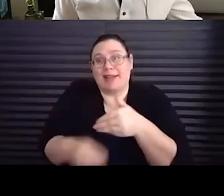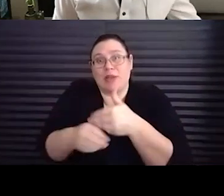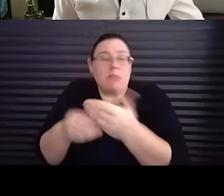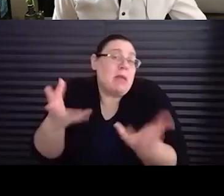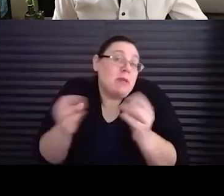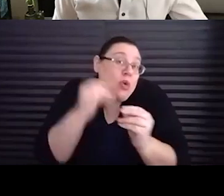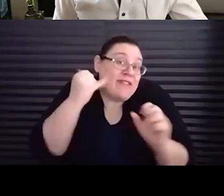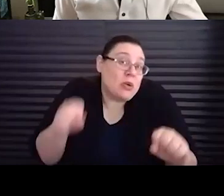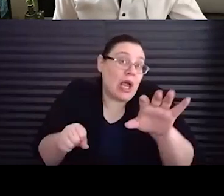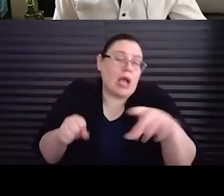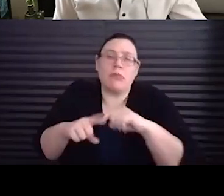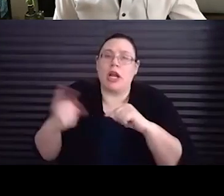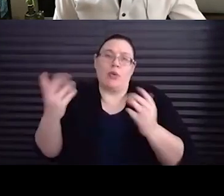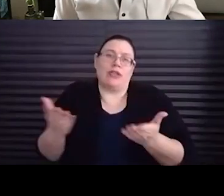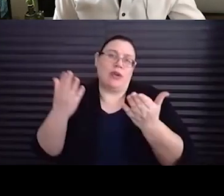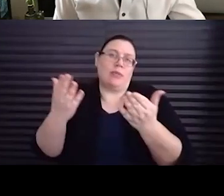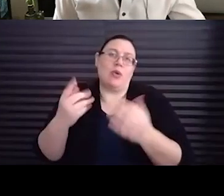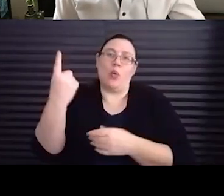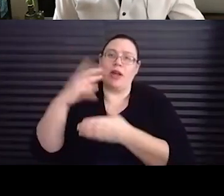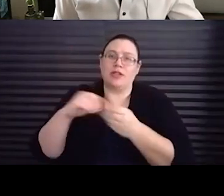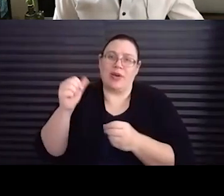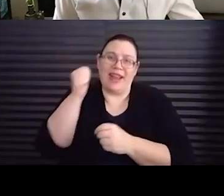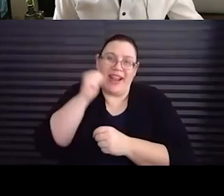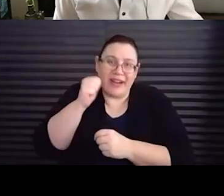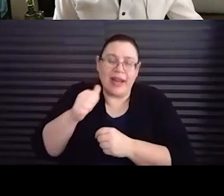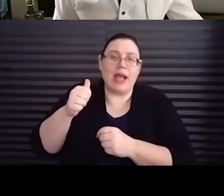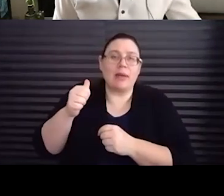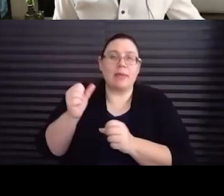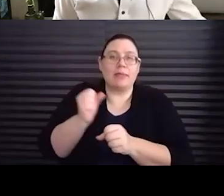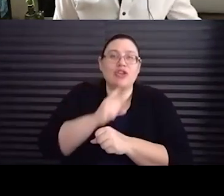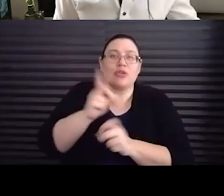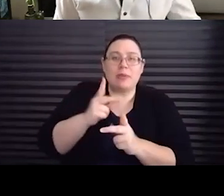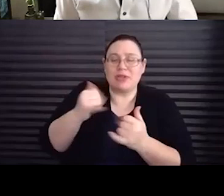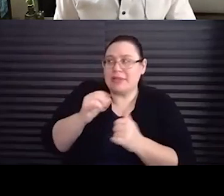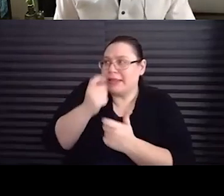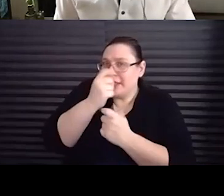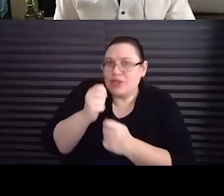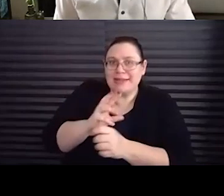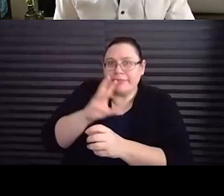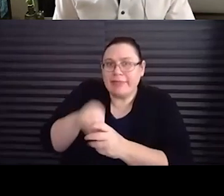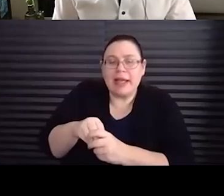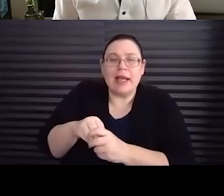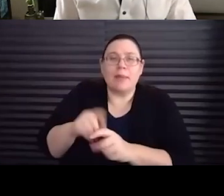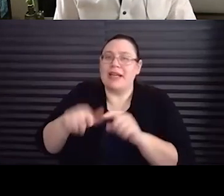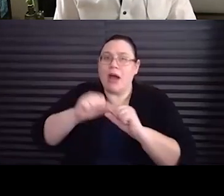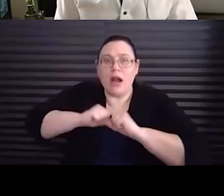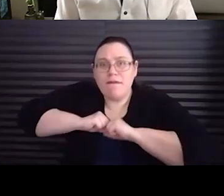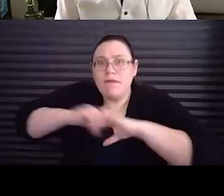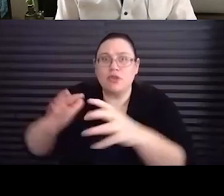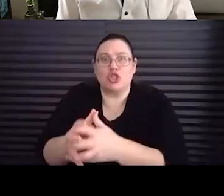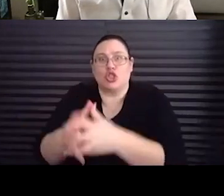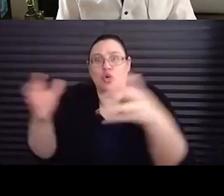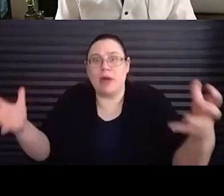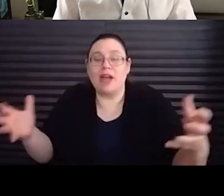course, I always recommend a story a day will at least keep people interested and active, and it's not oversaturating the same way that posting 3